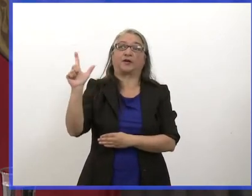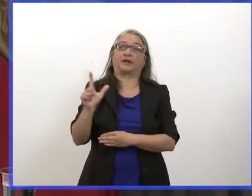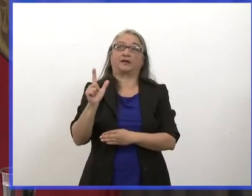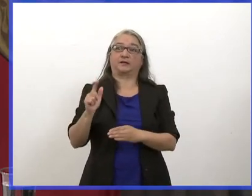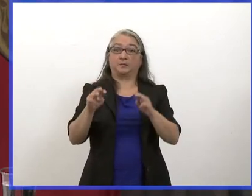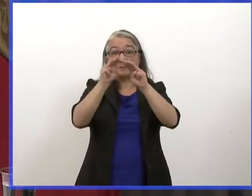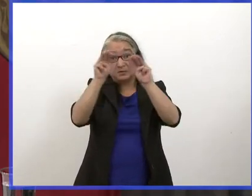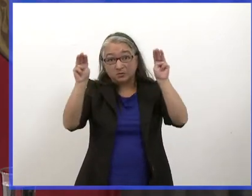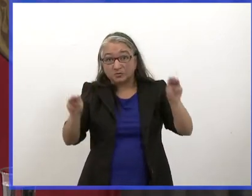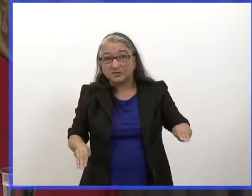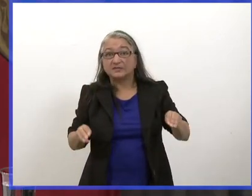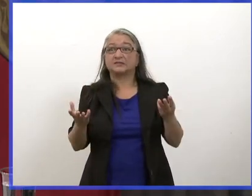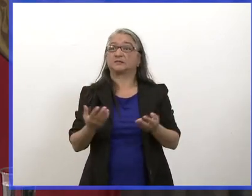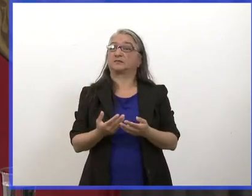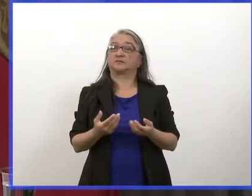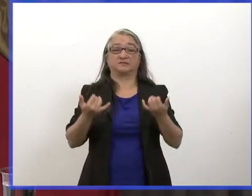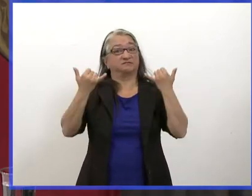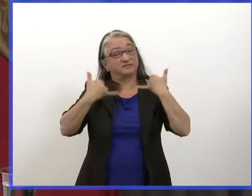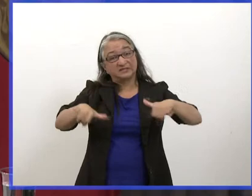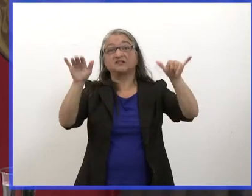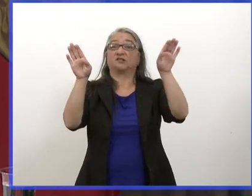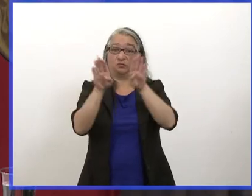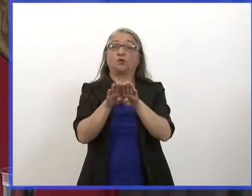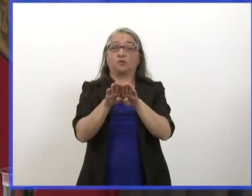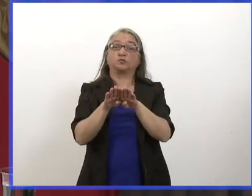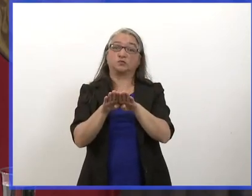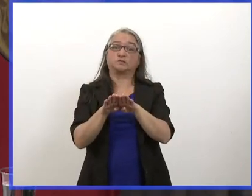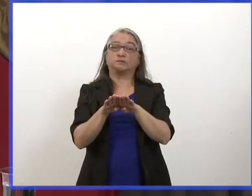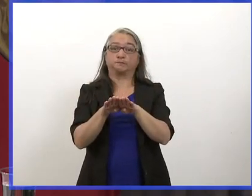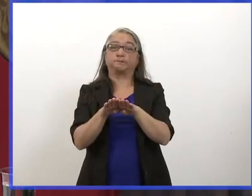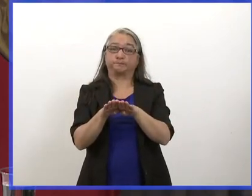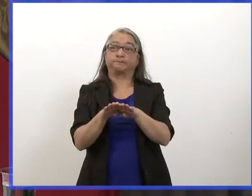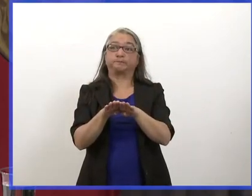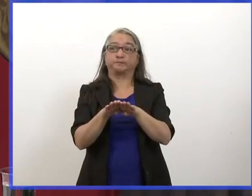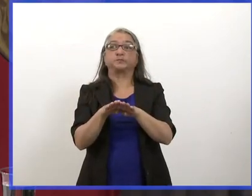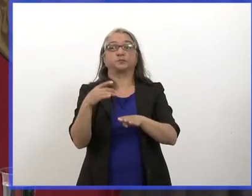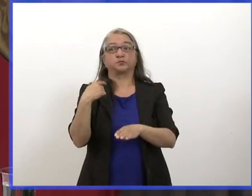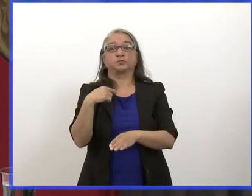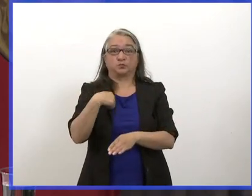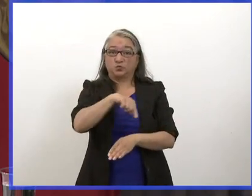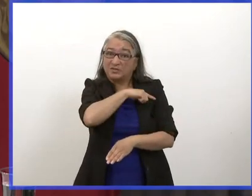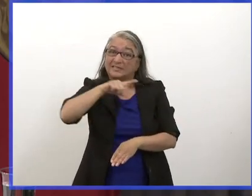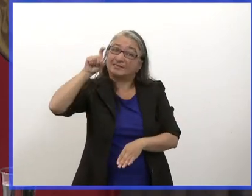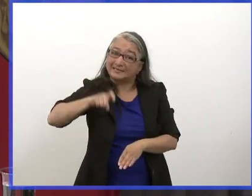We need Manitobans to stay home as much as possible for the next 2 weeks.